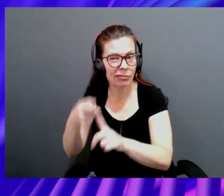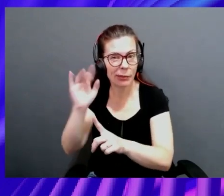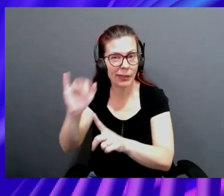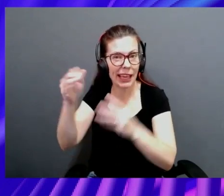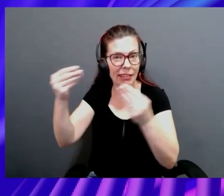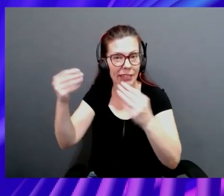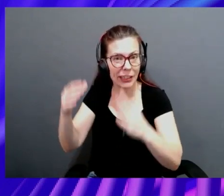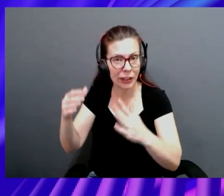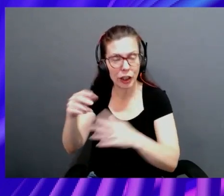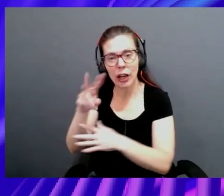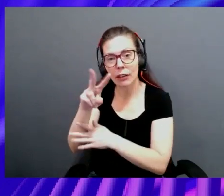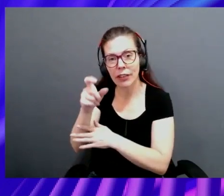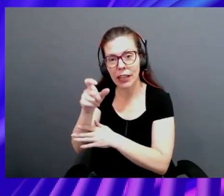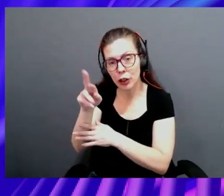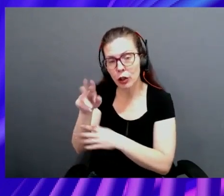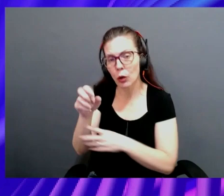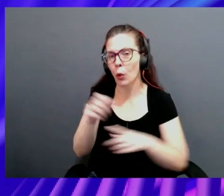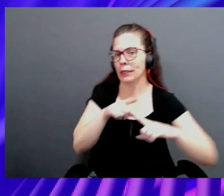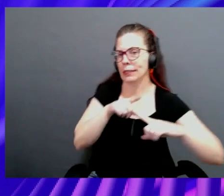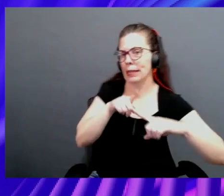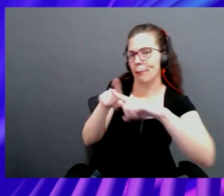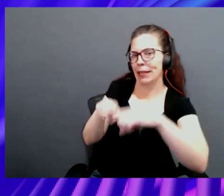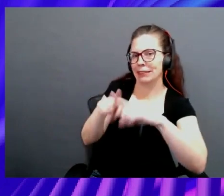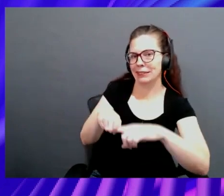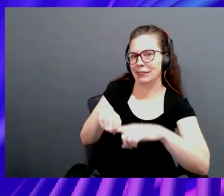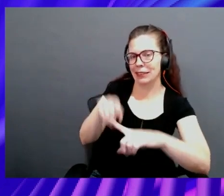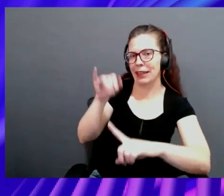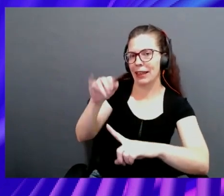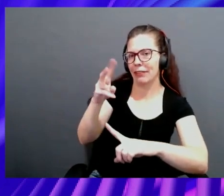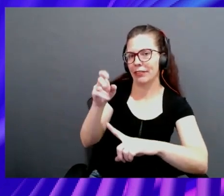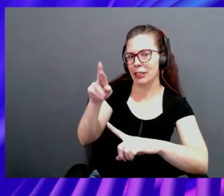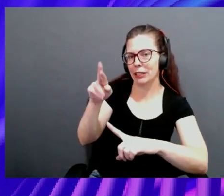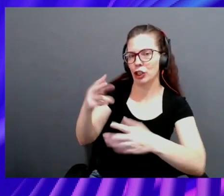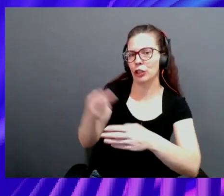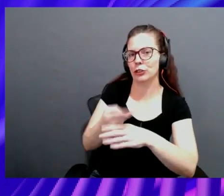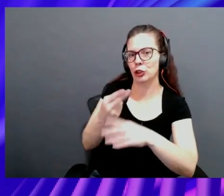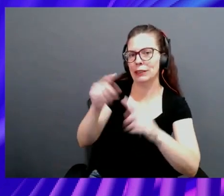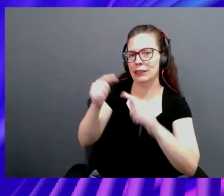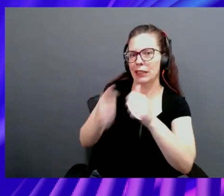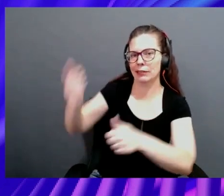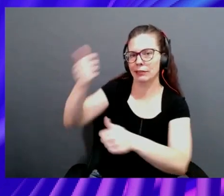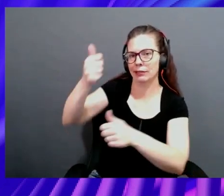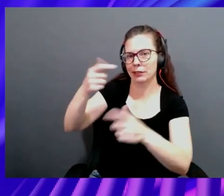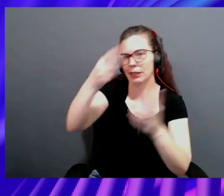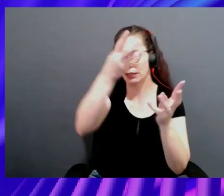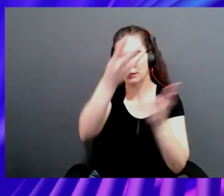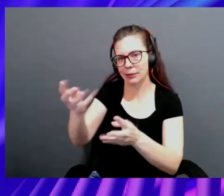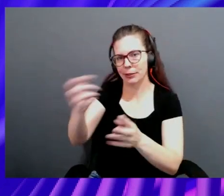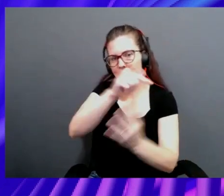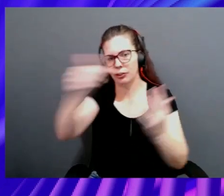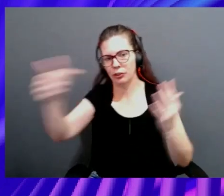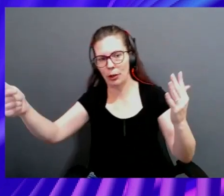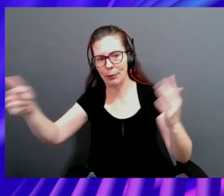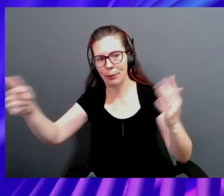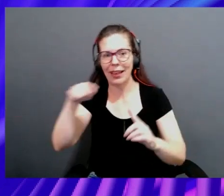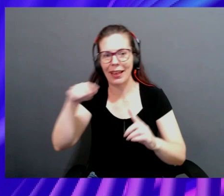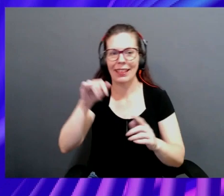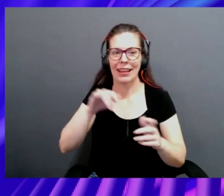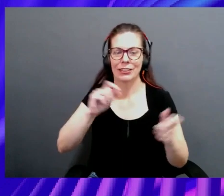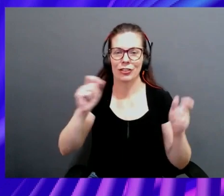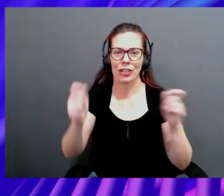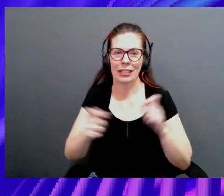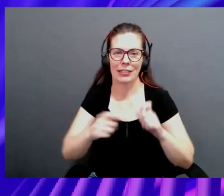a dependency that vendor is using that is upstream from them? That dramatically changes the response to